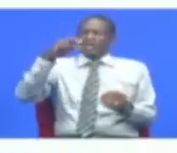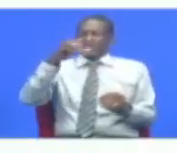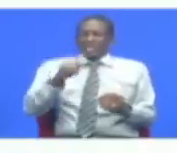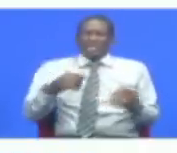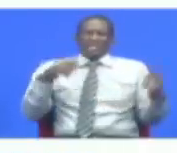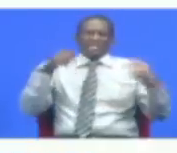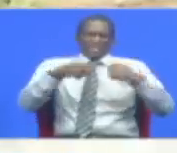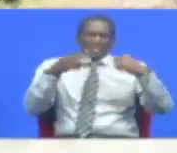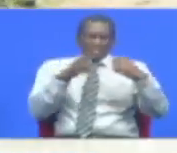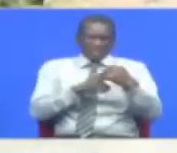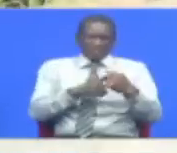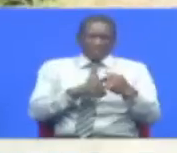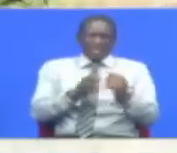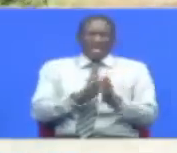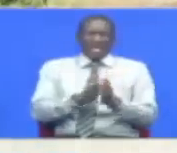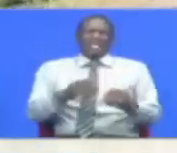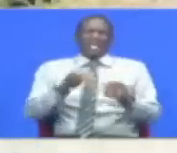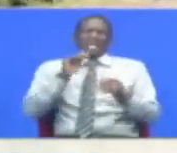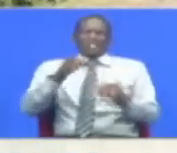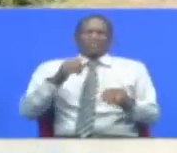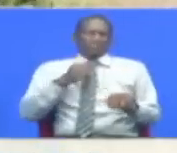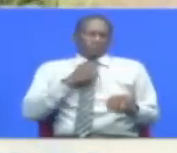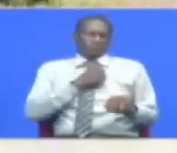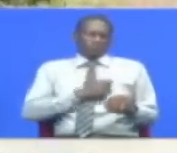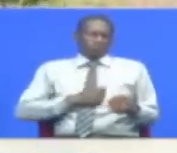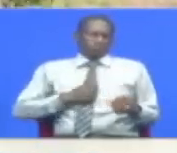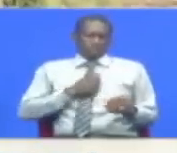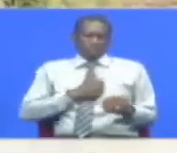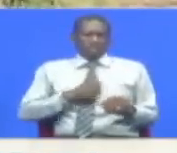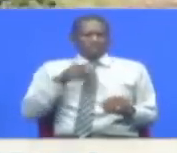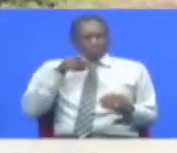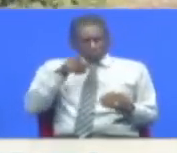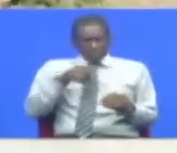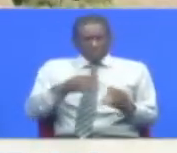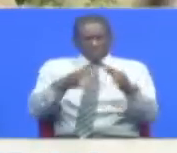public apology. Mark Masai, NTV.